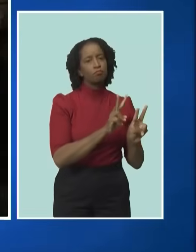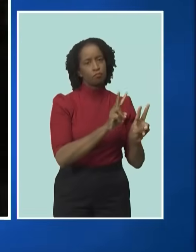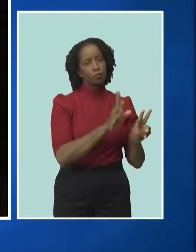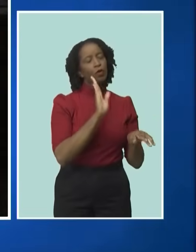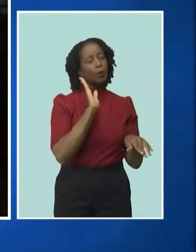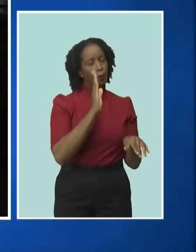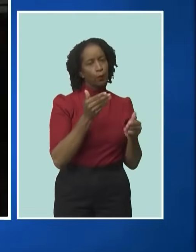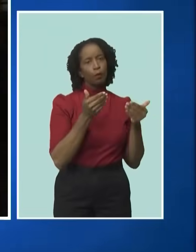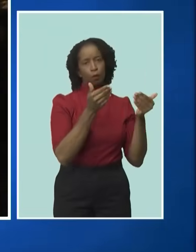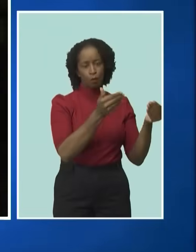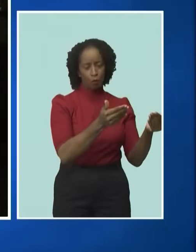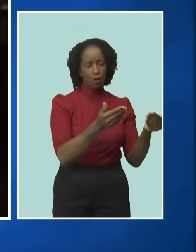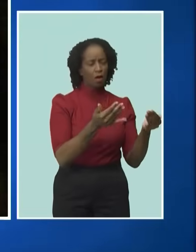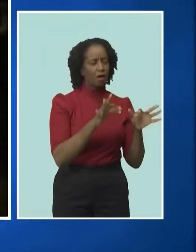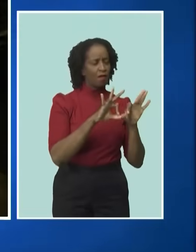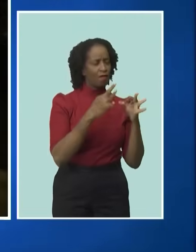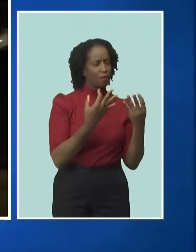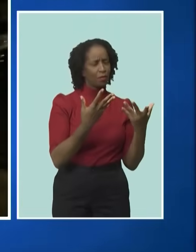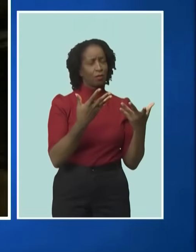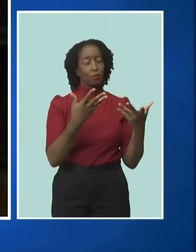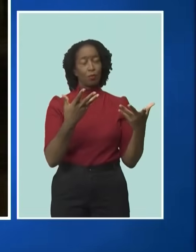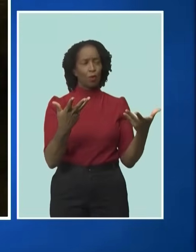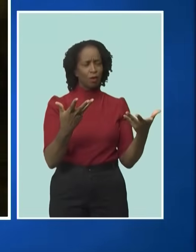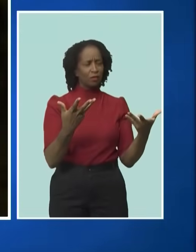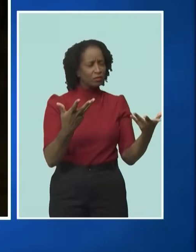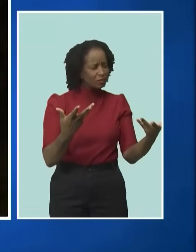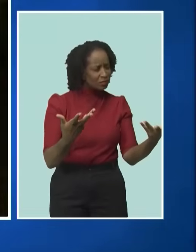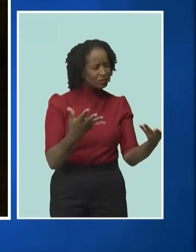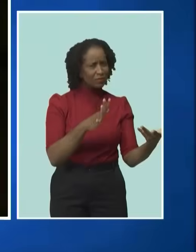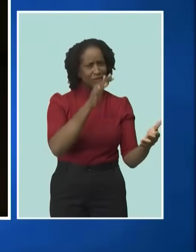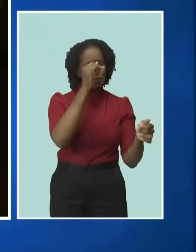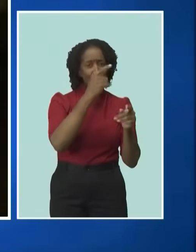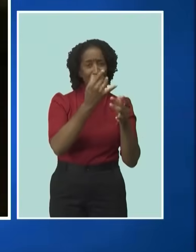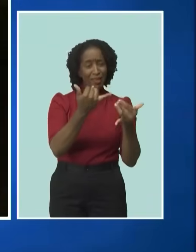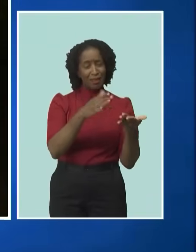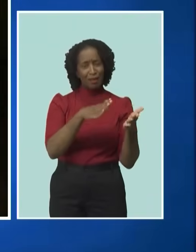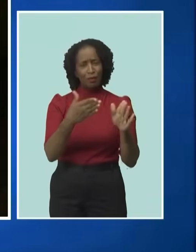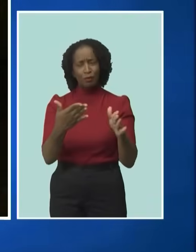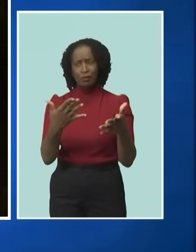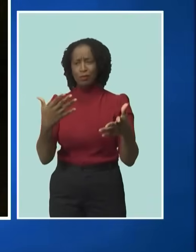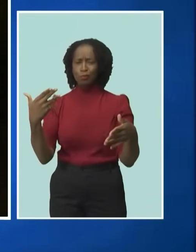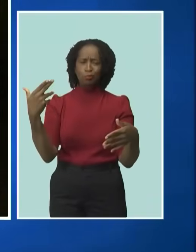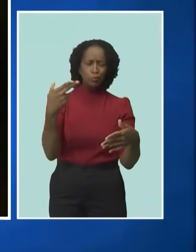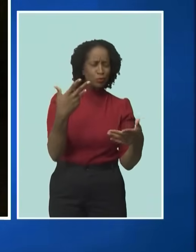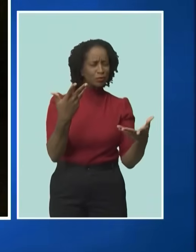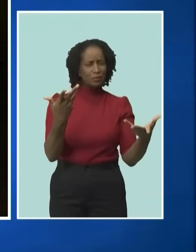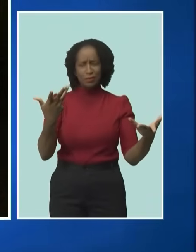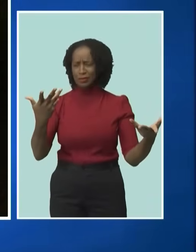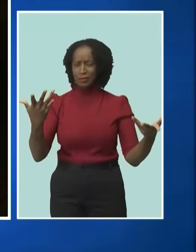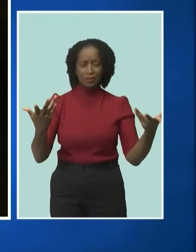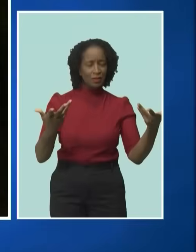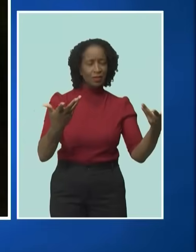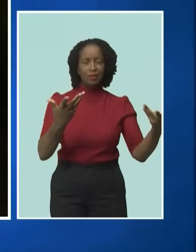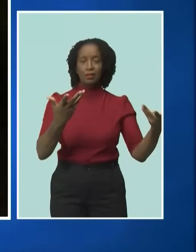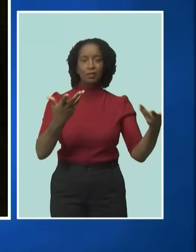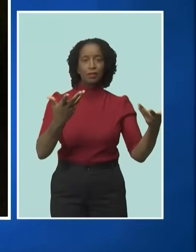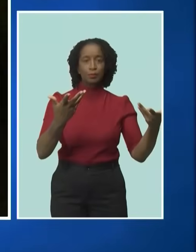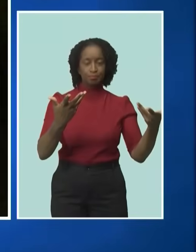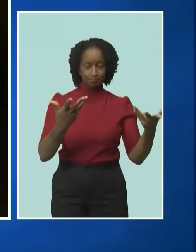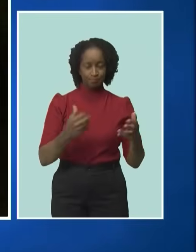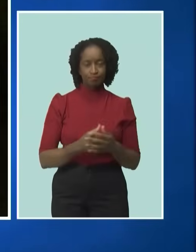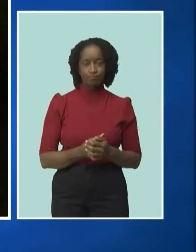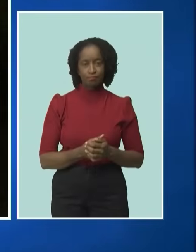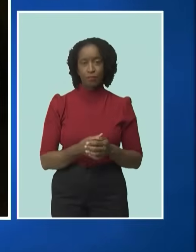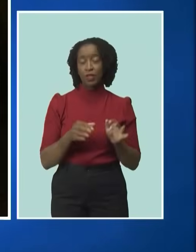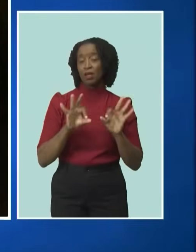of shock and disbelief that his brother is now gone, also under tragic circumstances. And they will